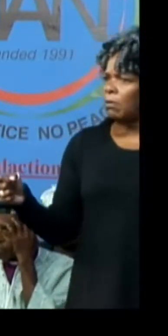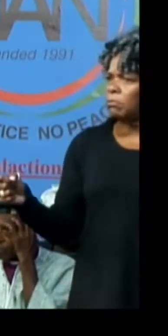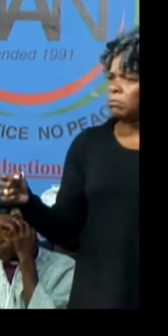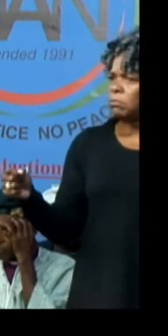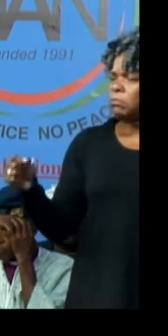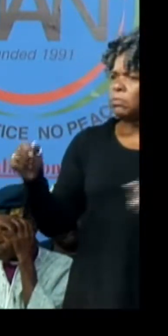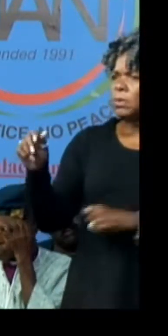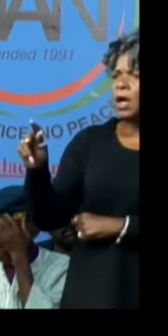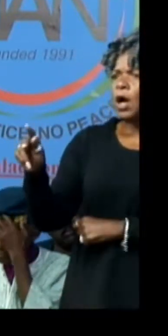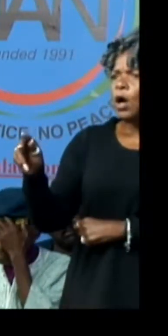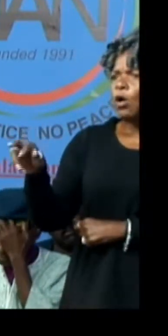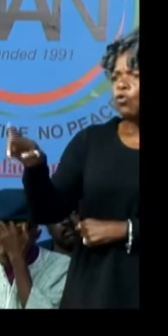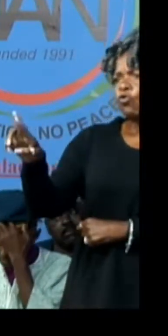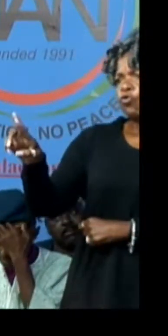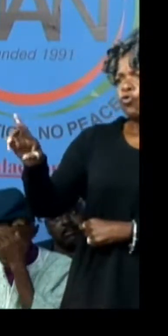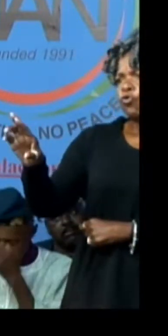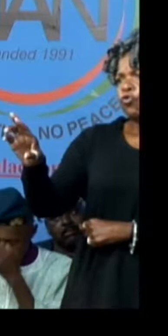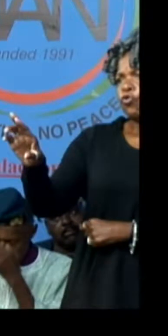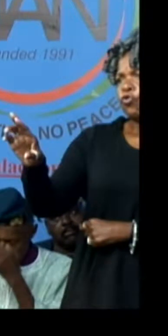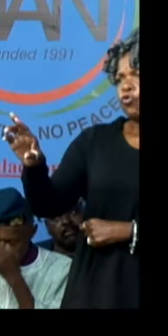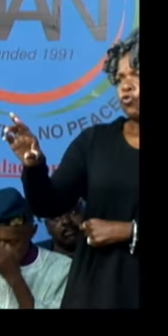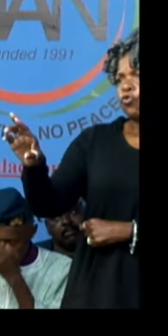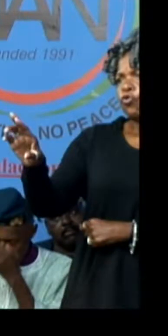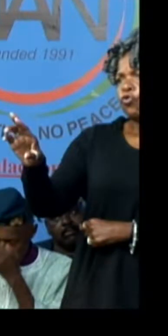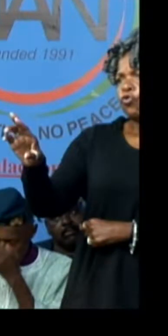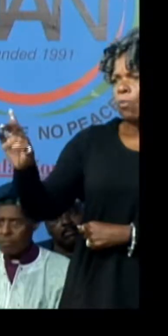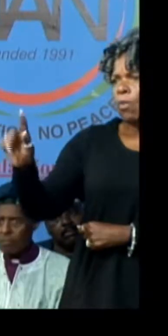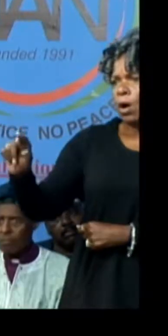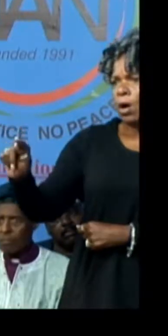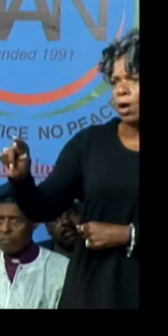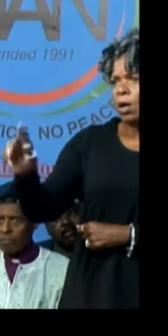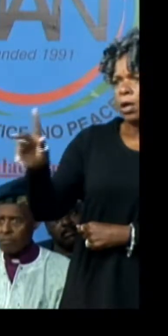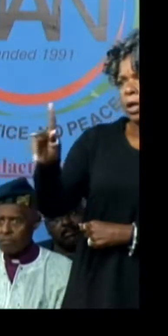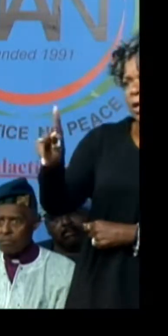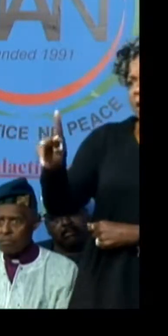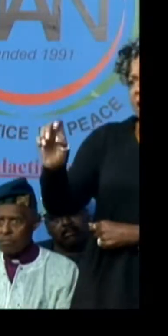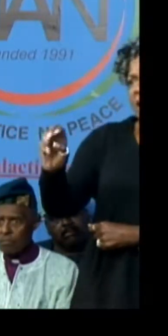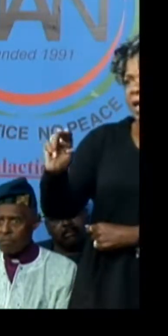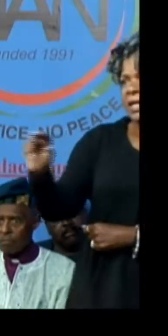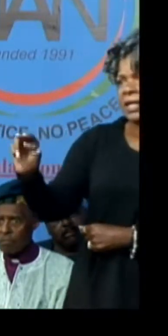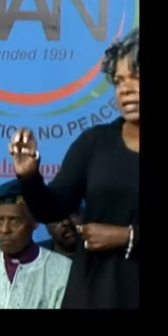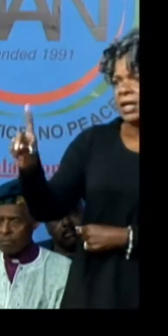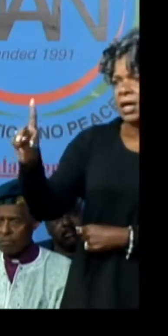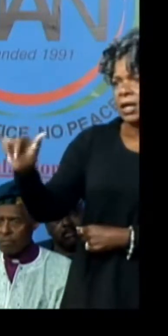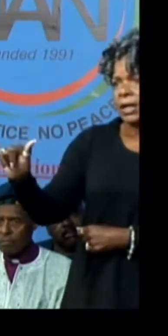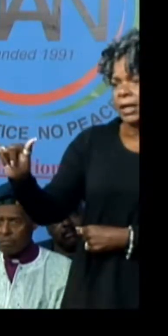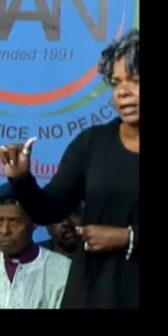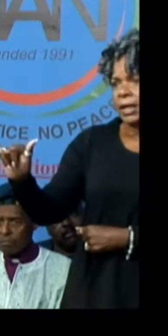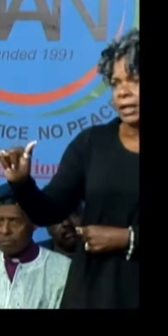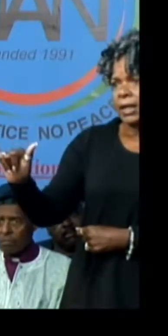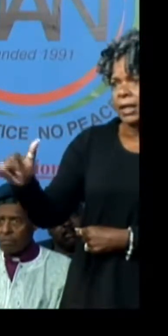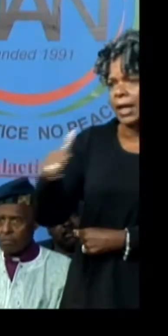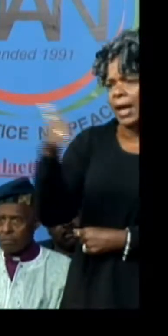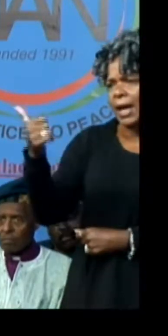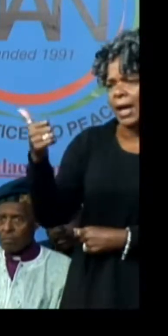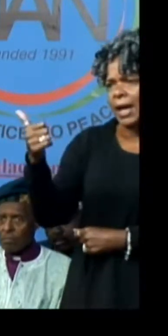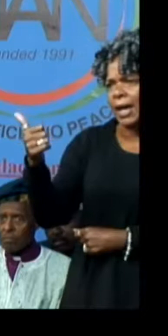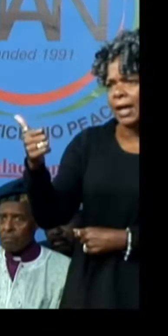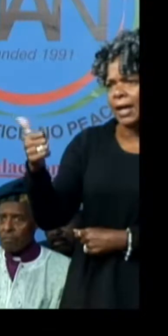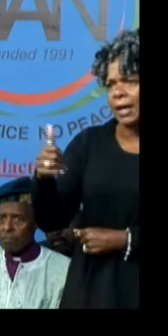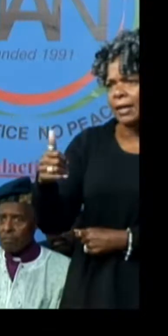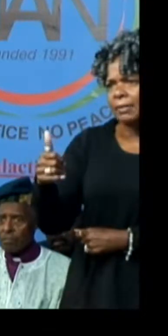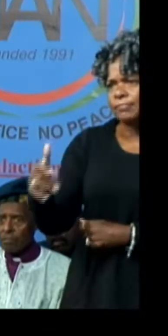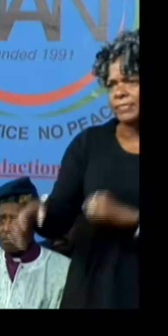had been arrested protesting Navy bombings in Vieques. And I said that